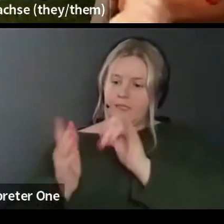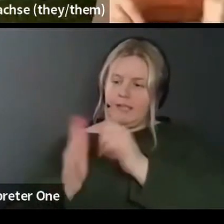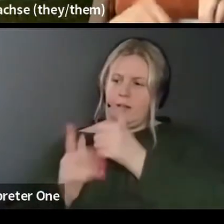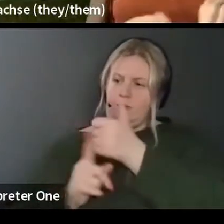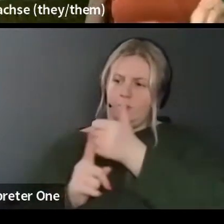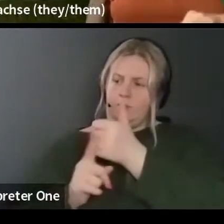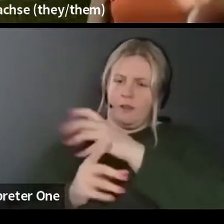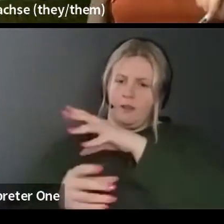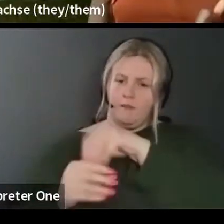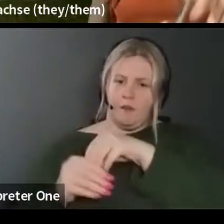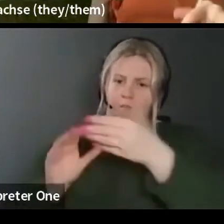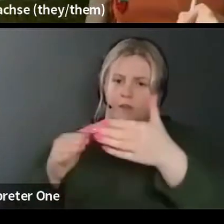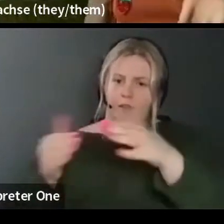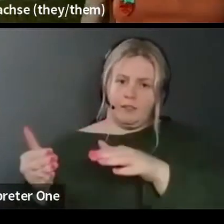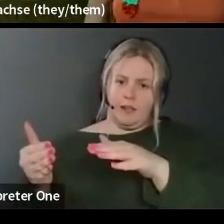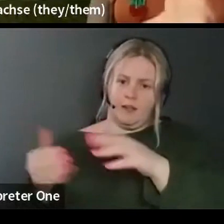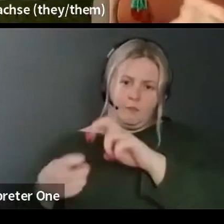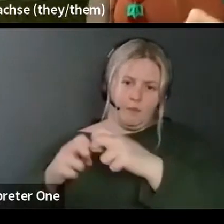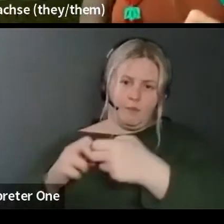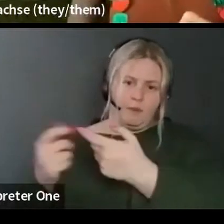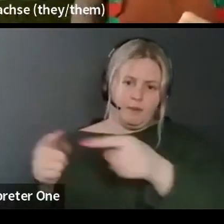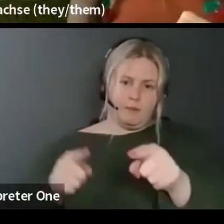Cool.